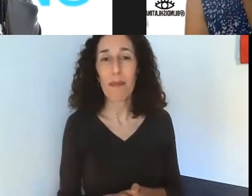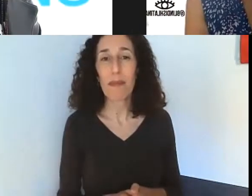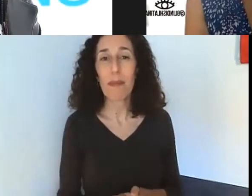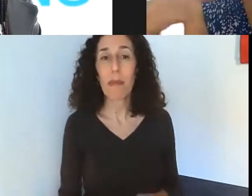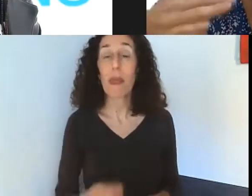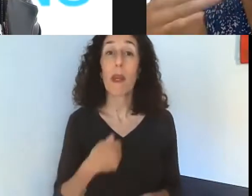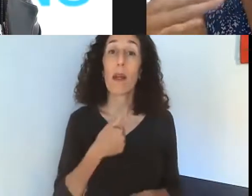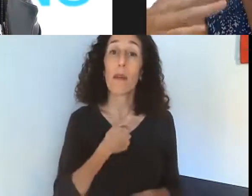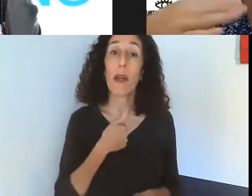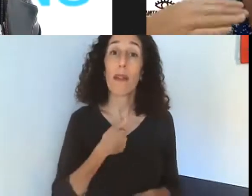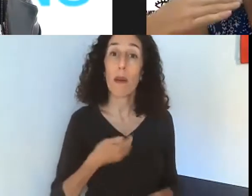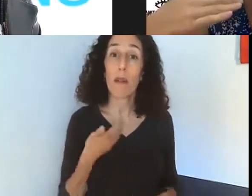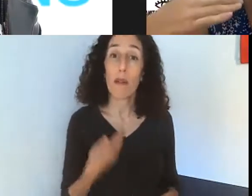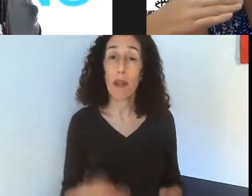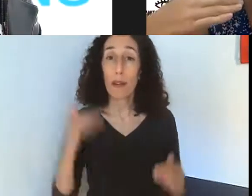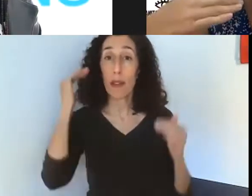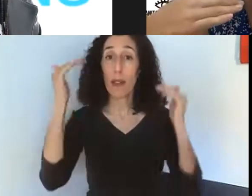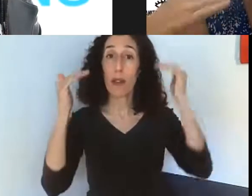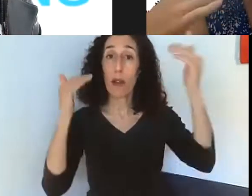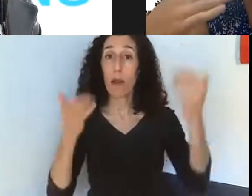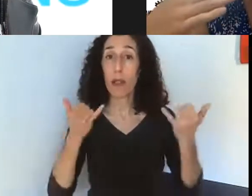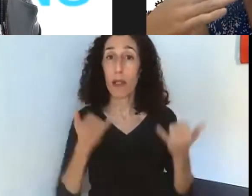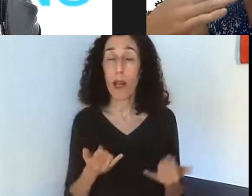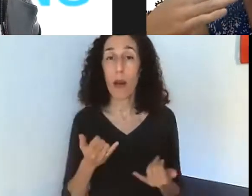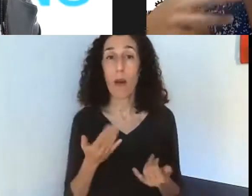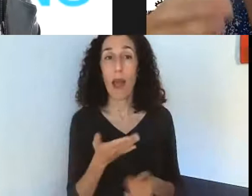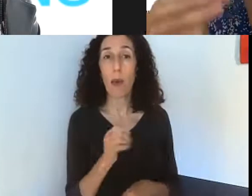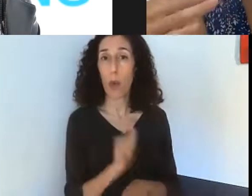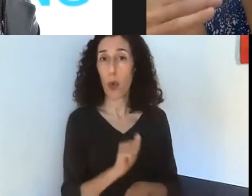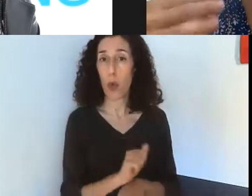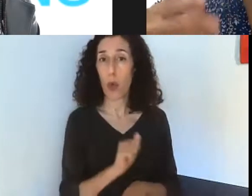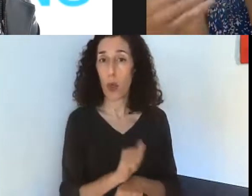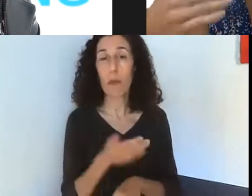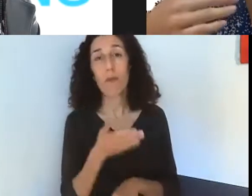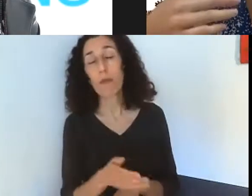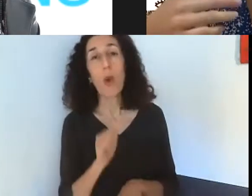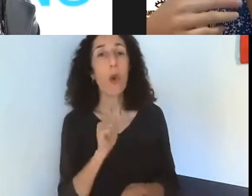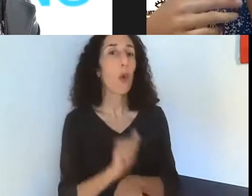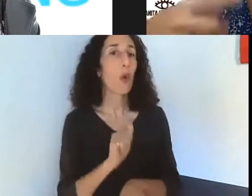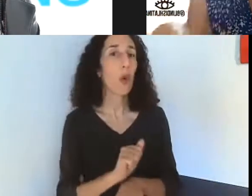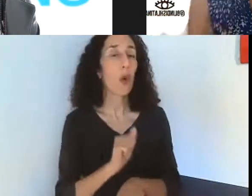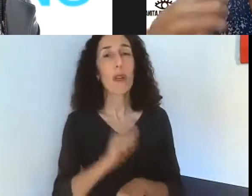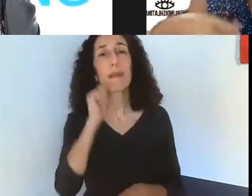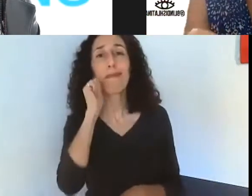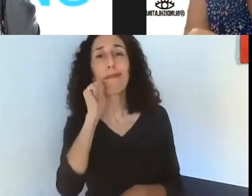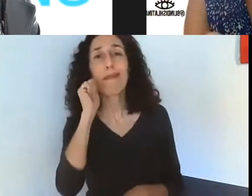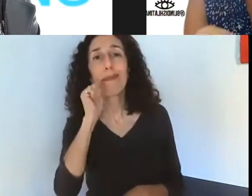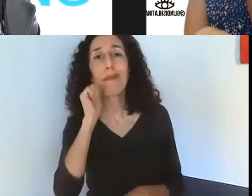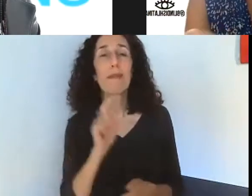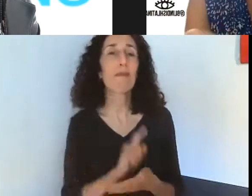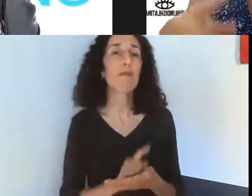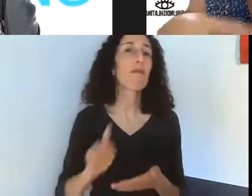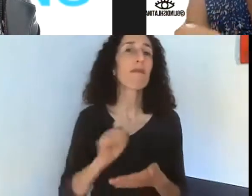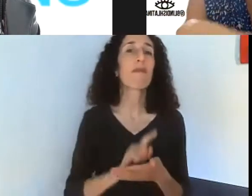workplace, sometimes I feel that I can be interpreted in a negative